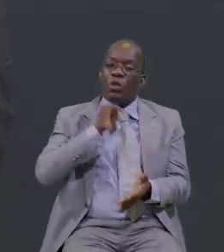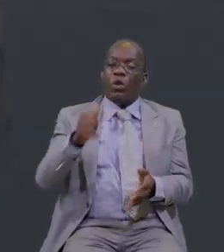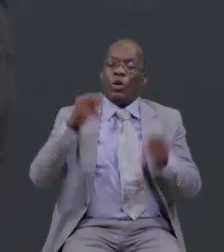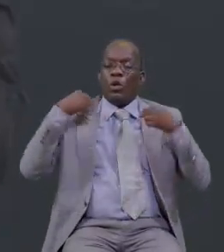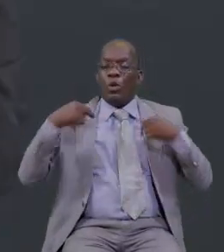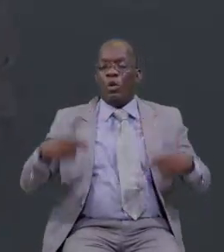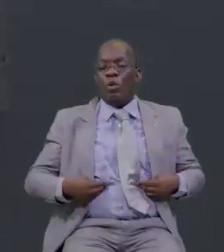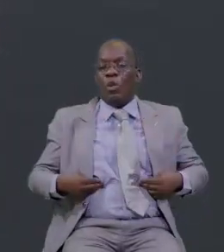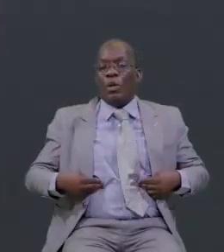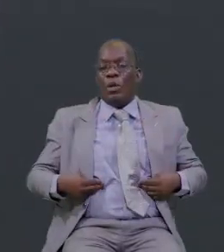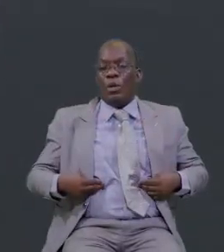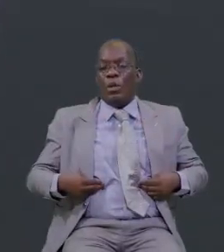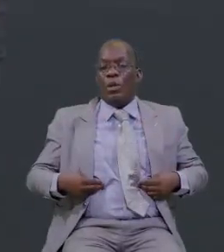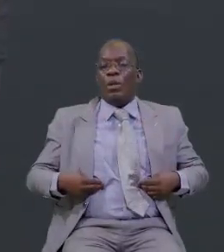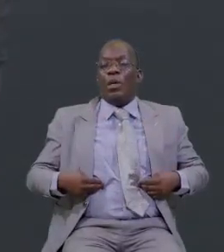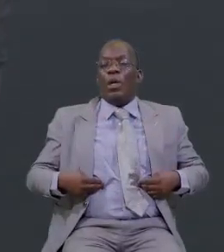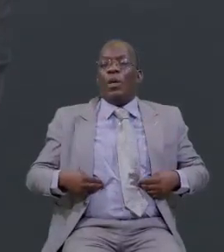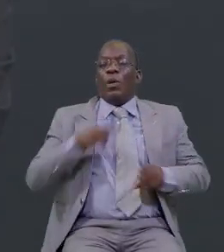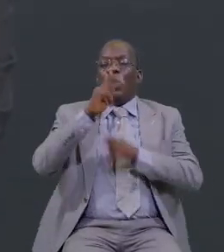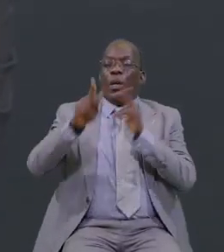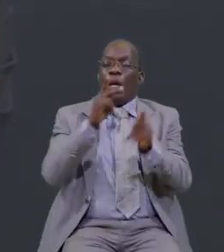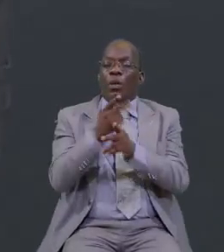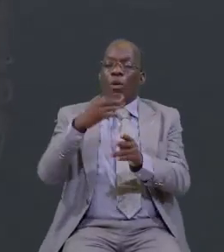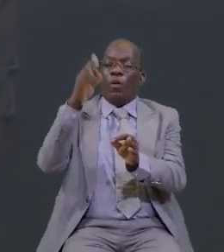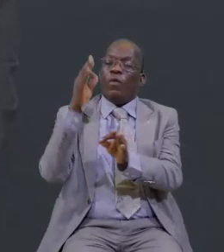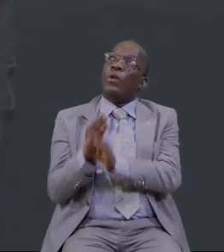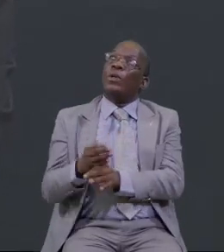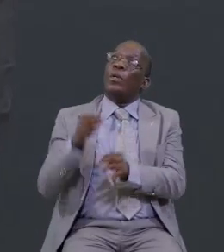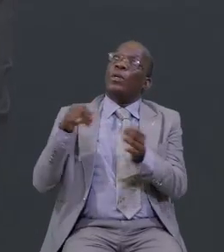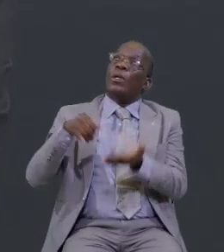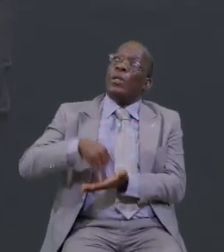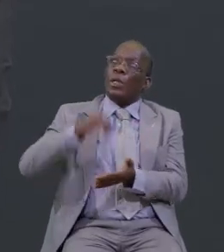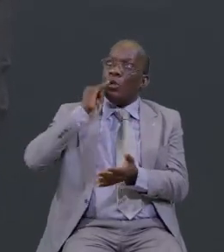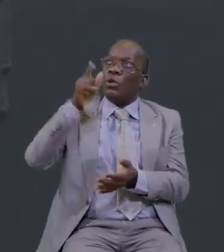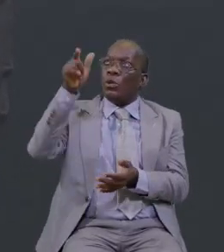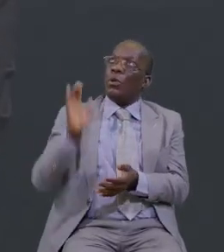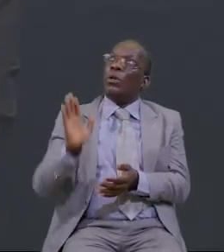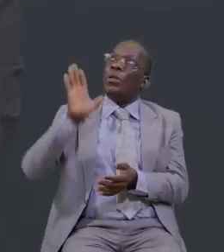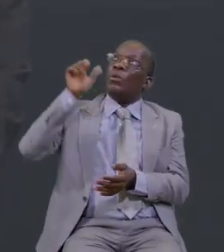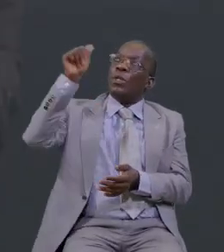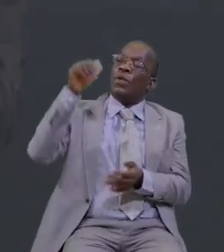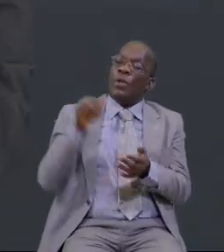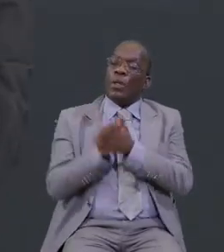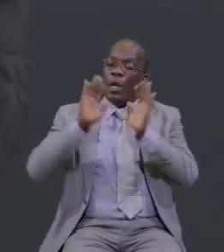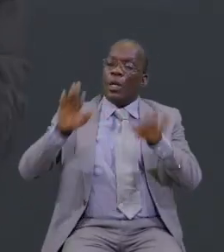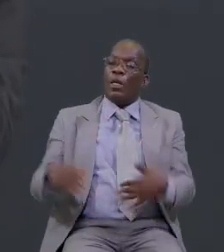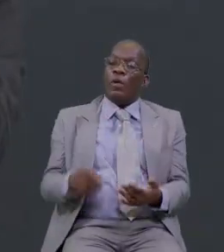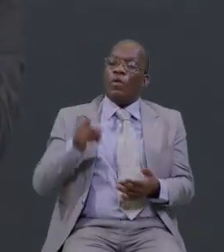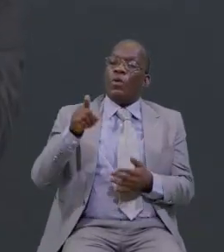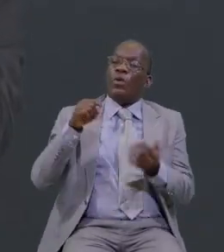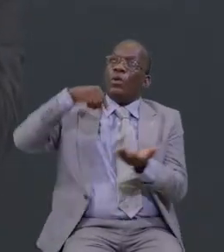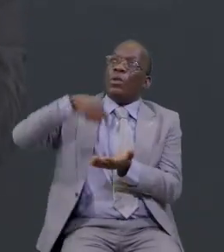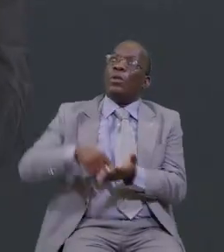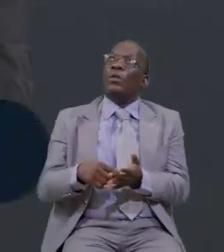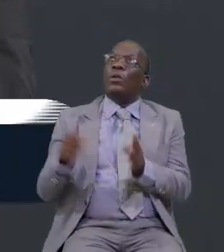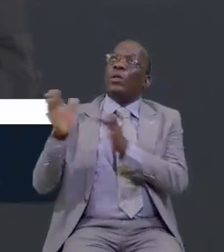a human generated thing. It's God himself that gives you this, and Jesus is the